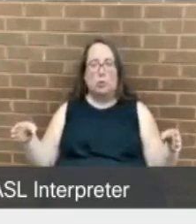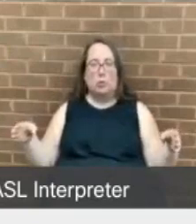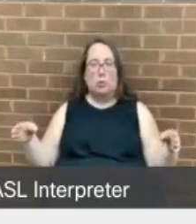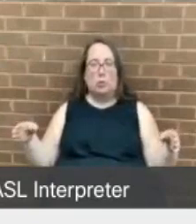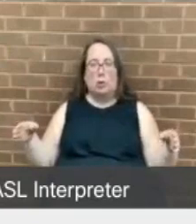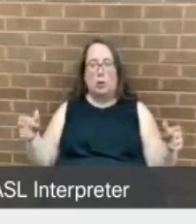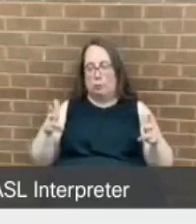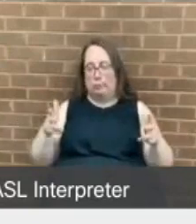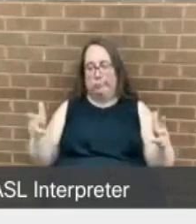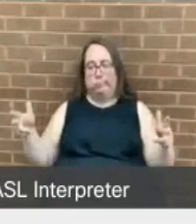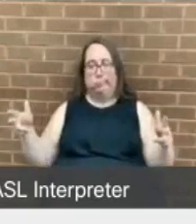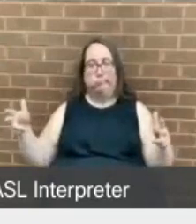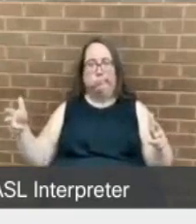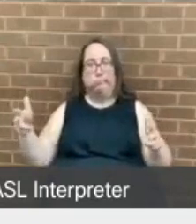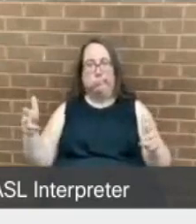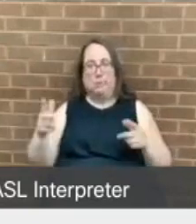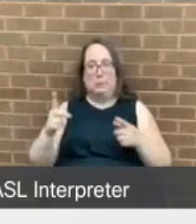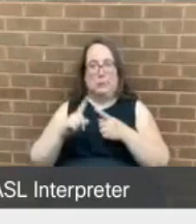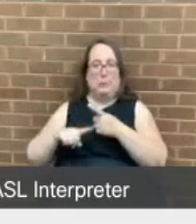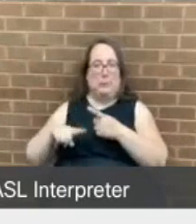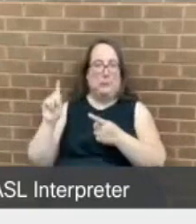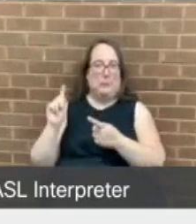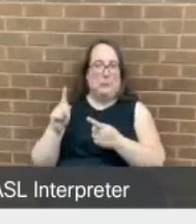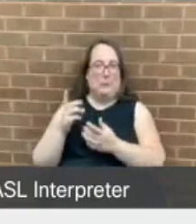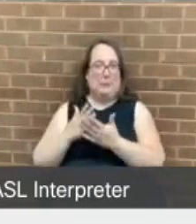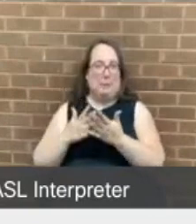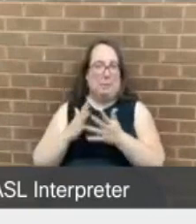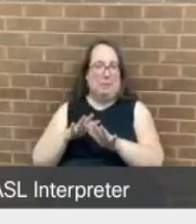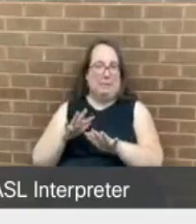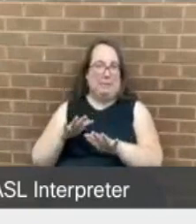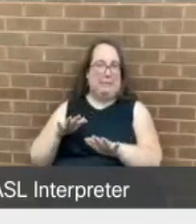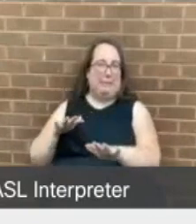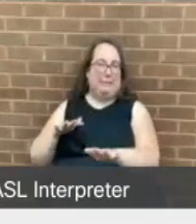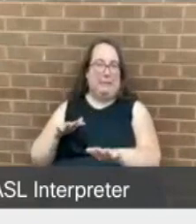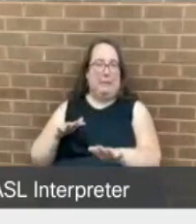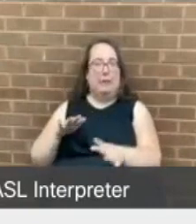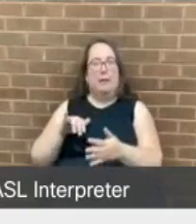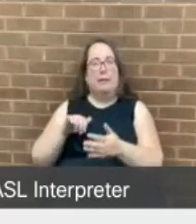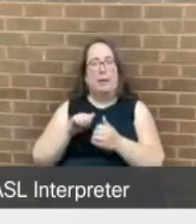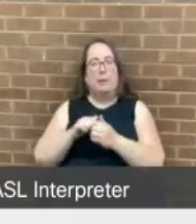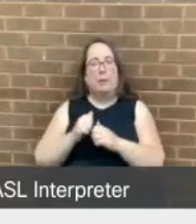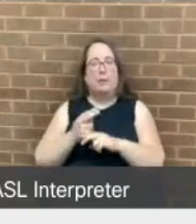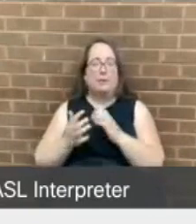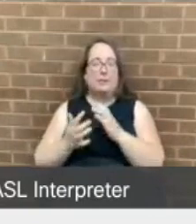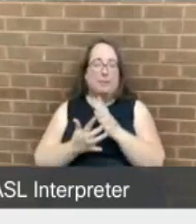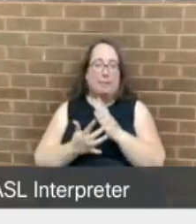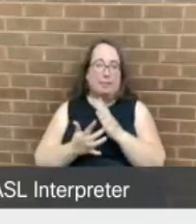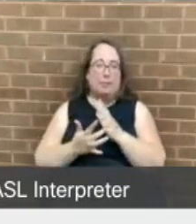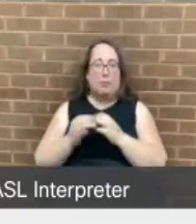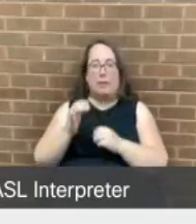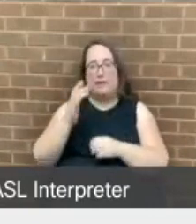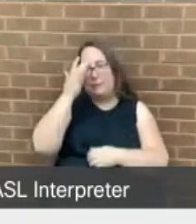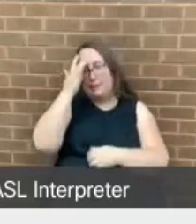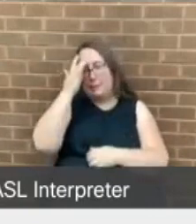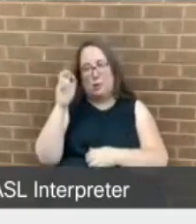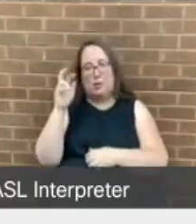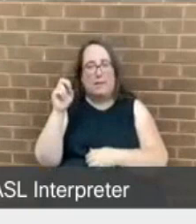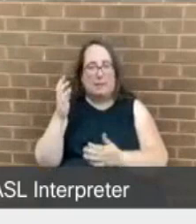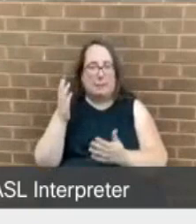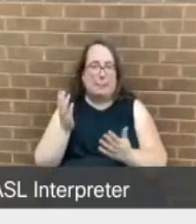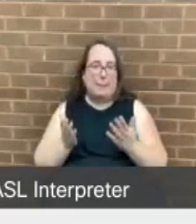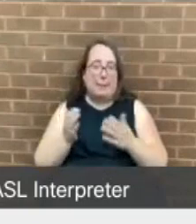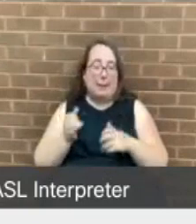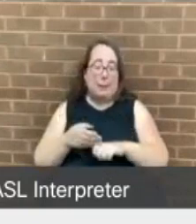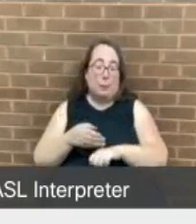shoulders, to alleviate some of that congestion. And that coupled with using technology and smart devices, be able to not only